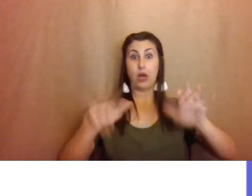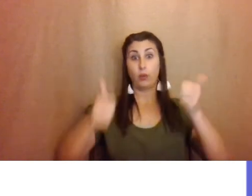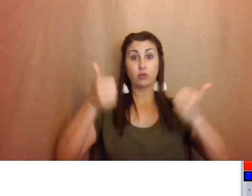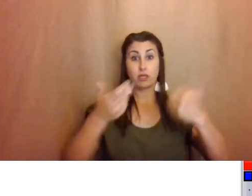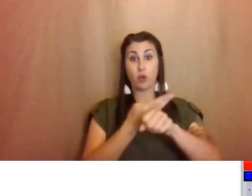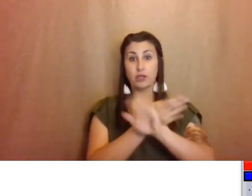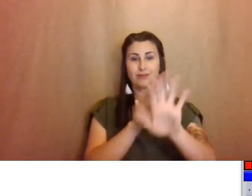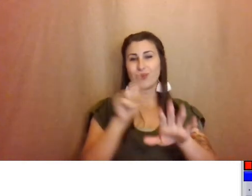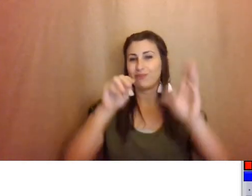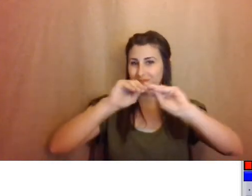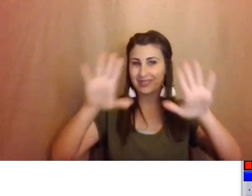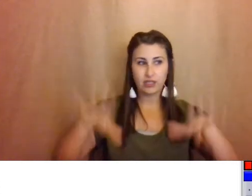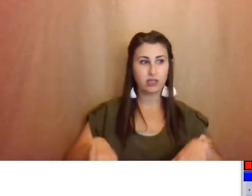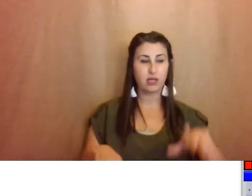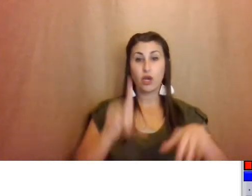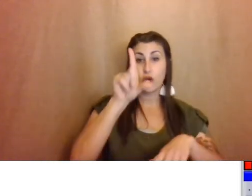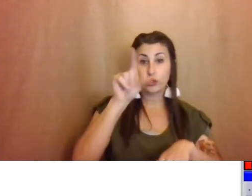confused.